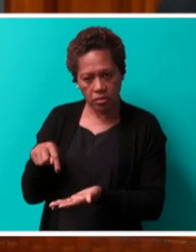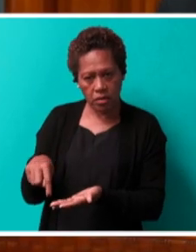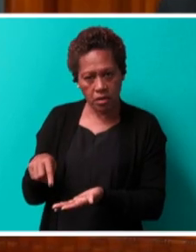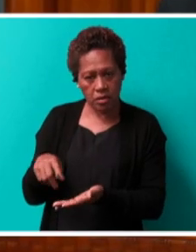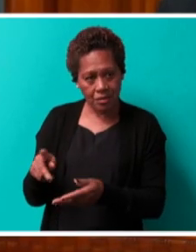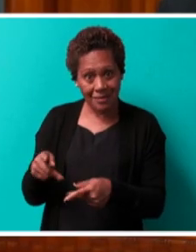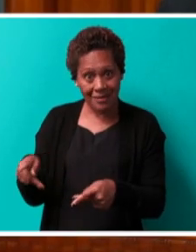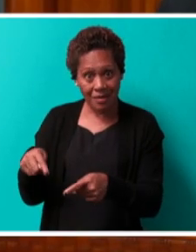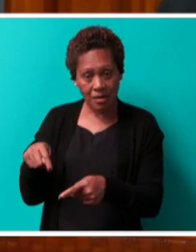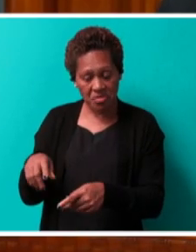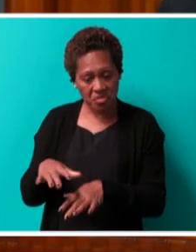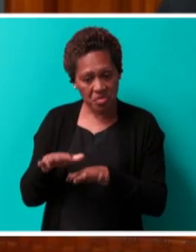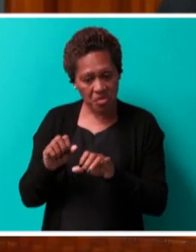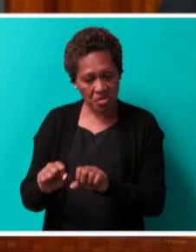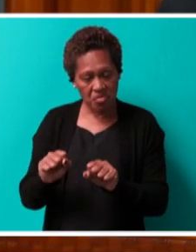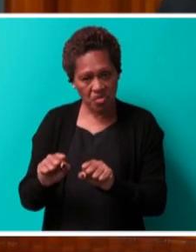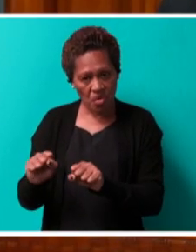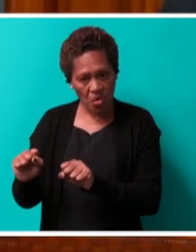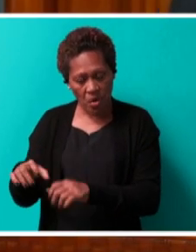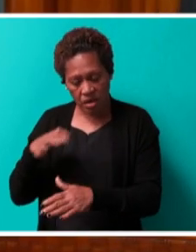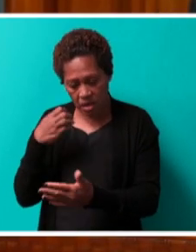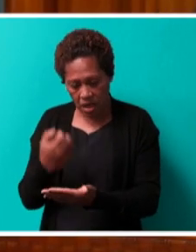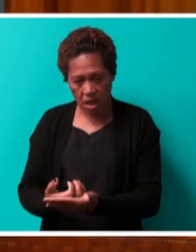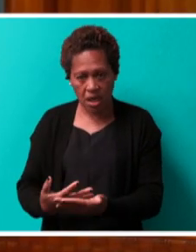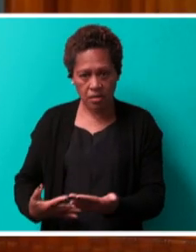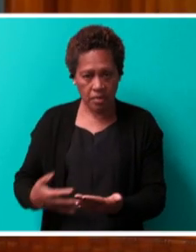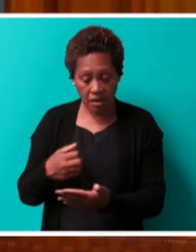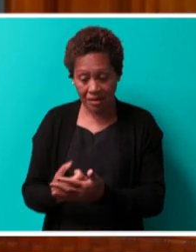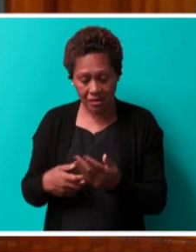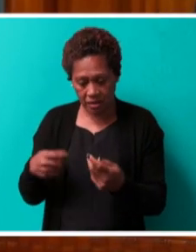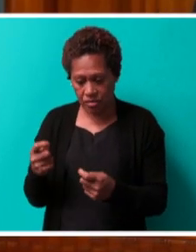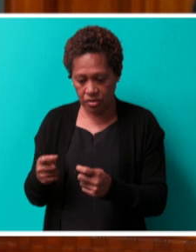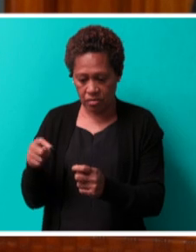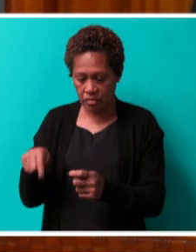rather than waiting until the expiry of the transitional deadline.